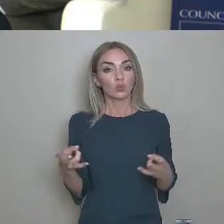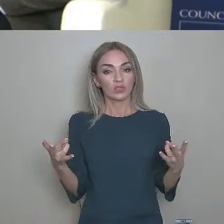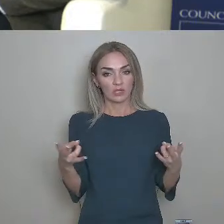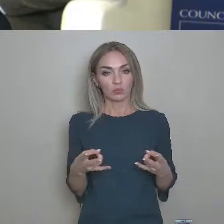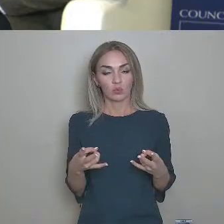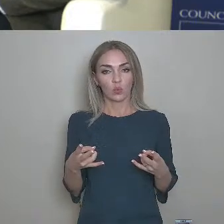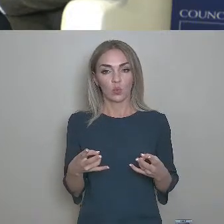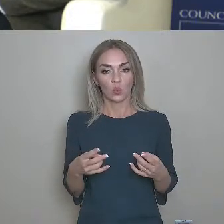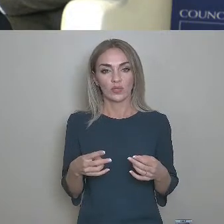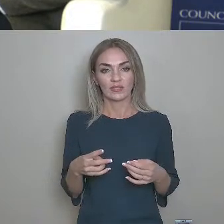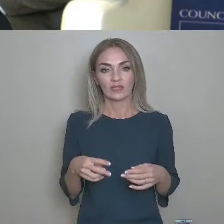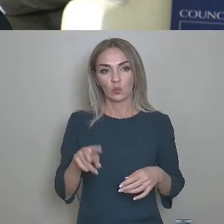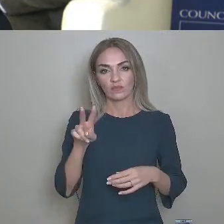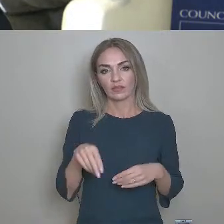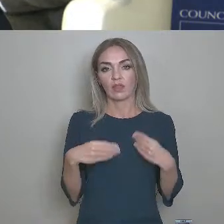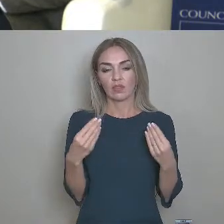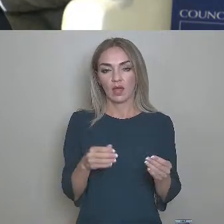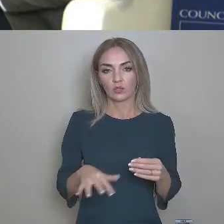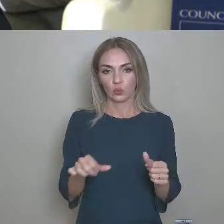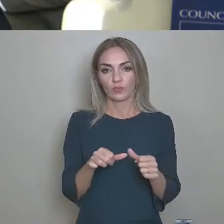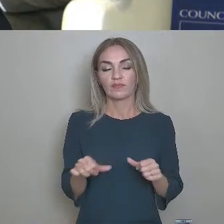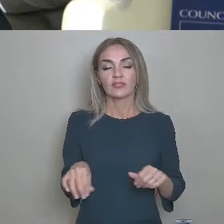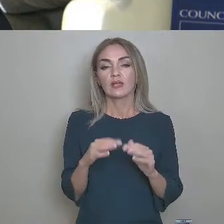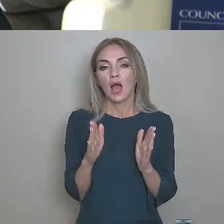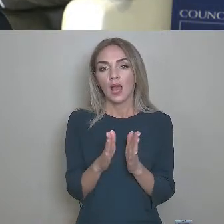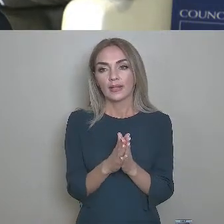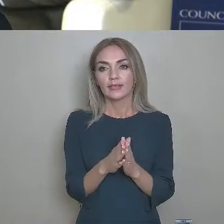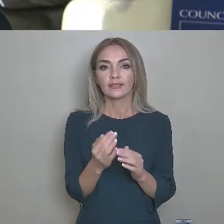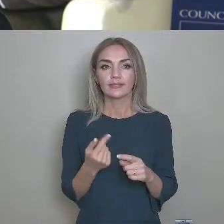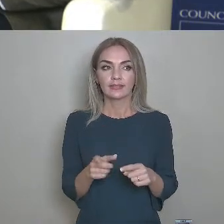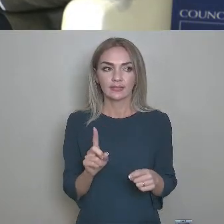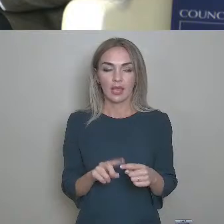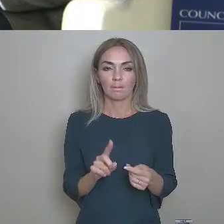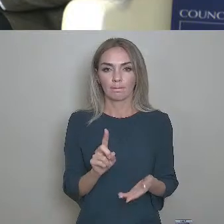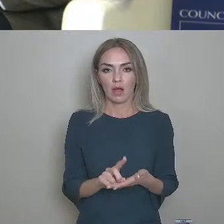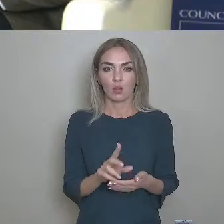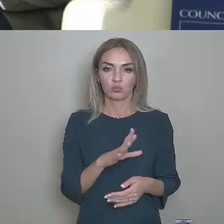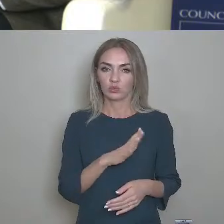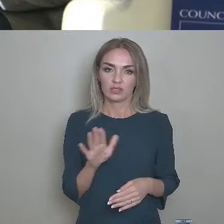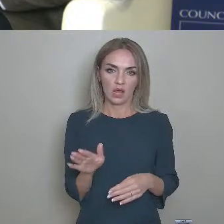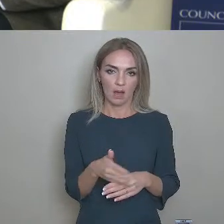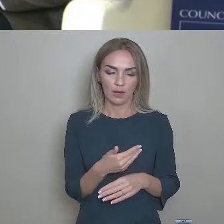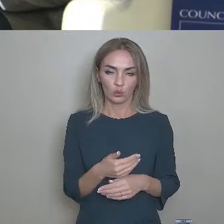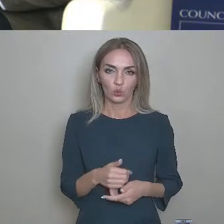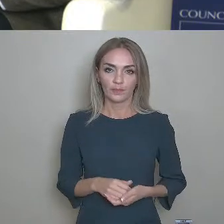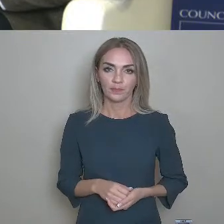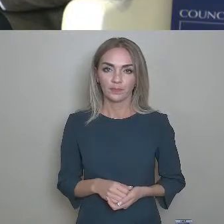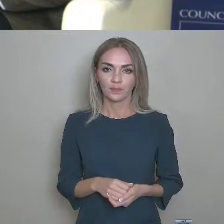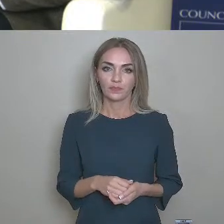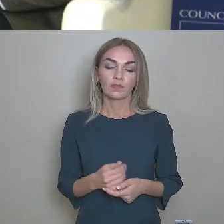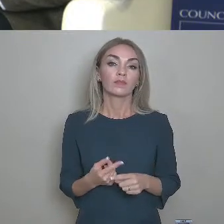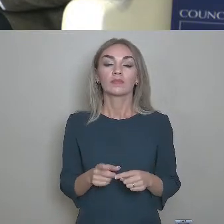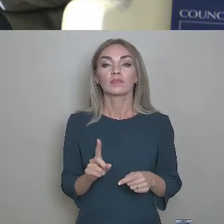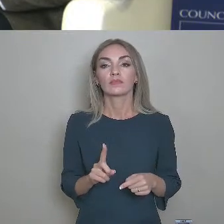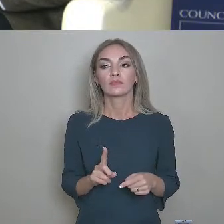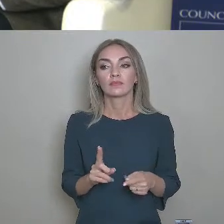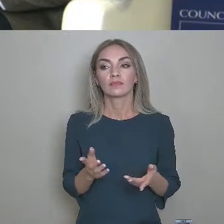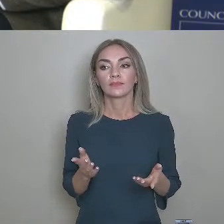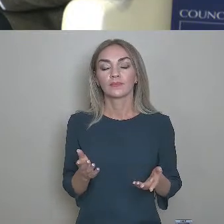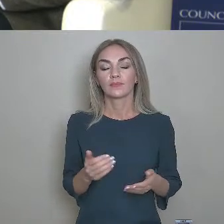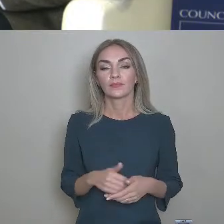receive. So then, well, ideally, TSE should have the right to verify it